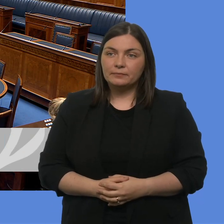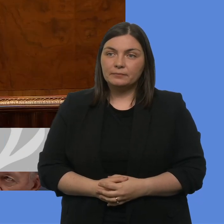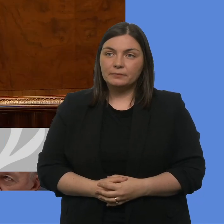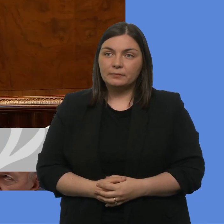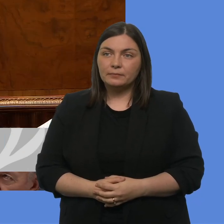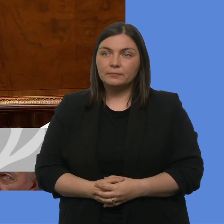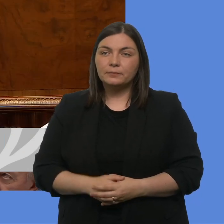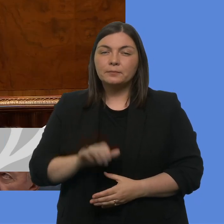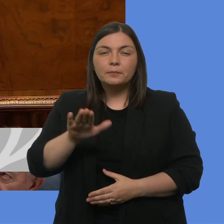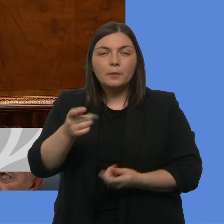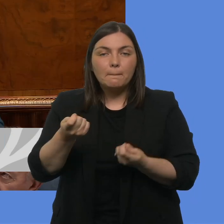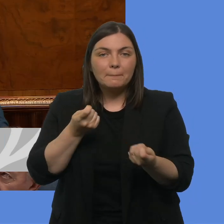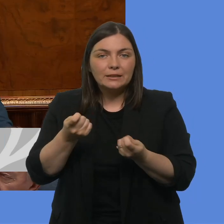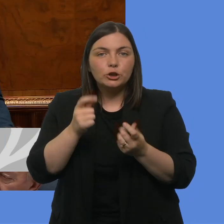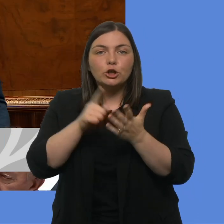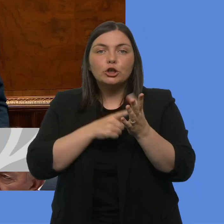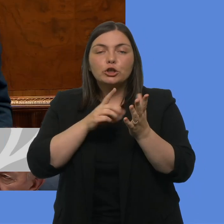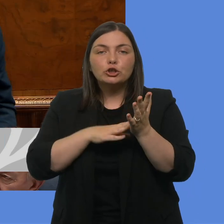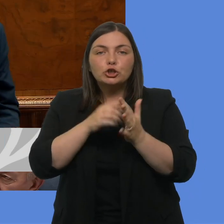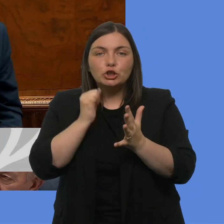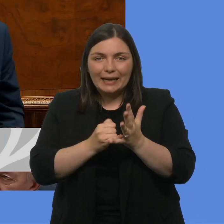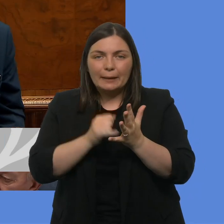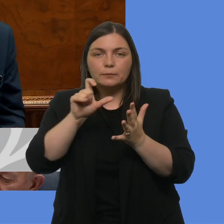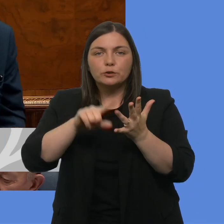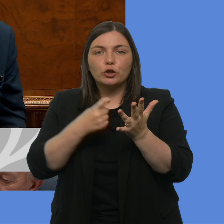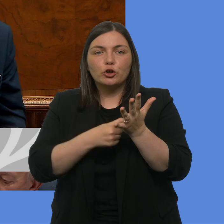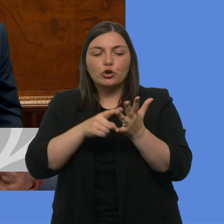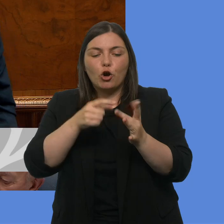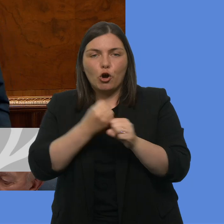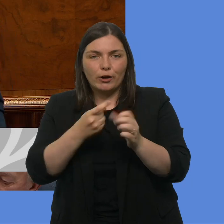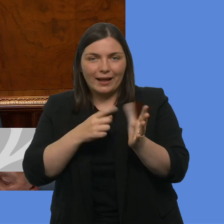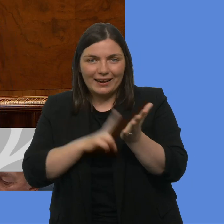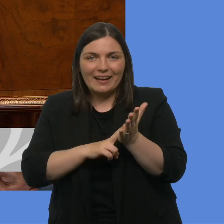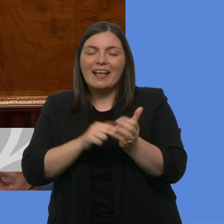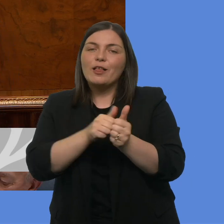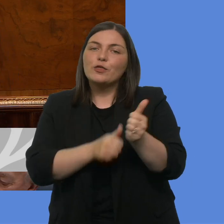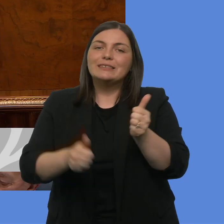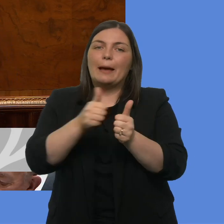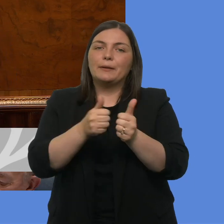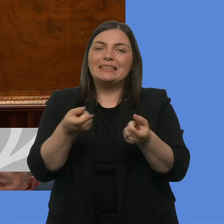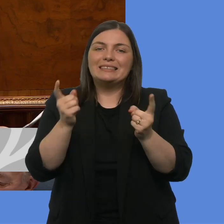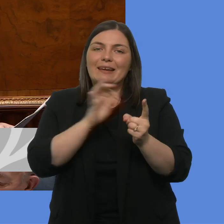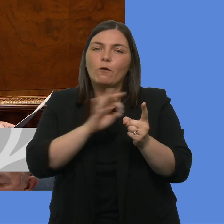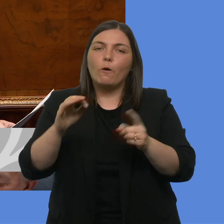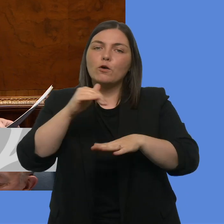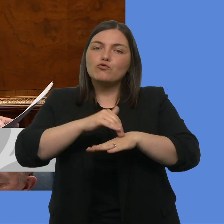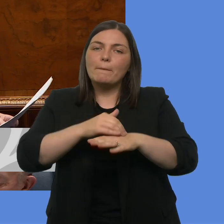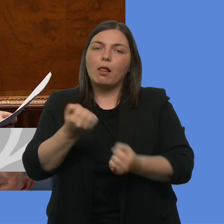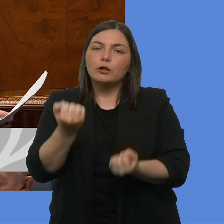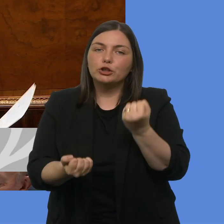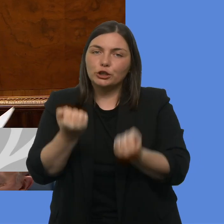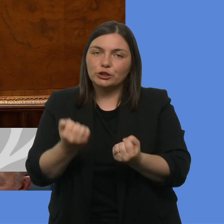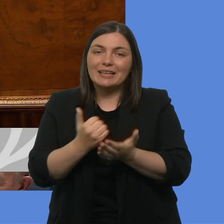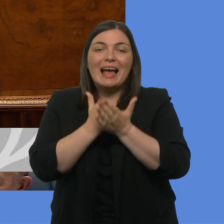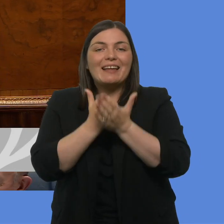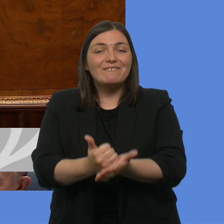James Corrigan, the Deputy Chief Inspector of Criminal Justice, advised that this case should be handed over to Deloitte. Why